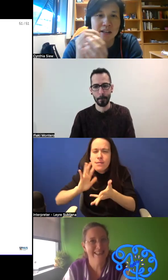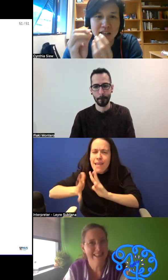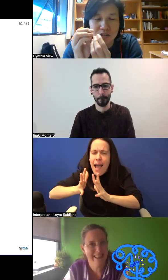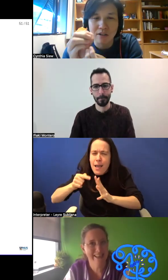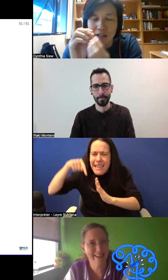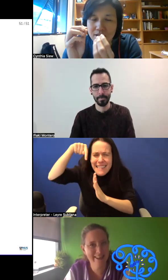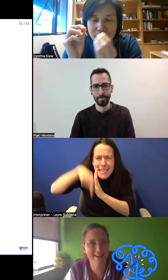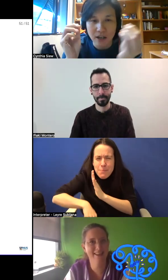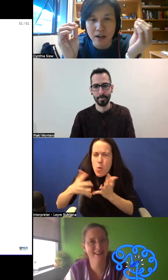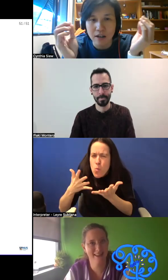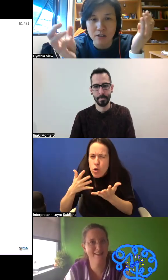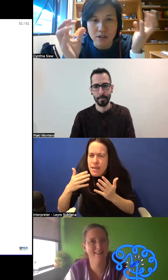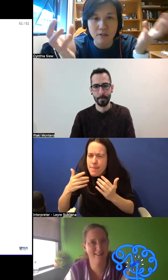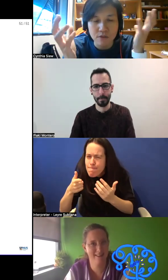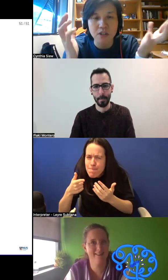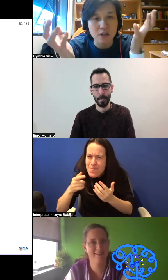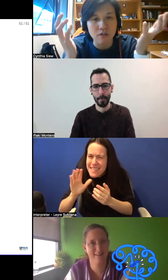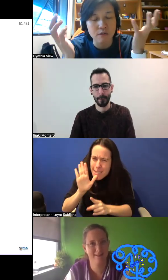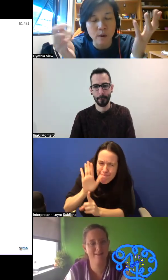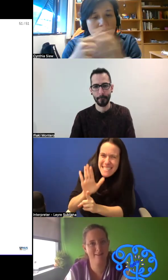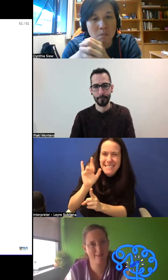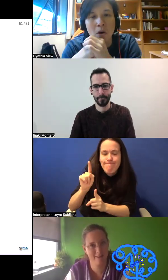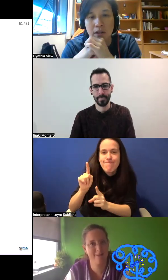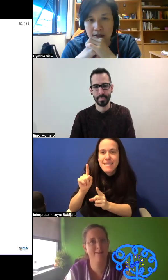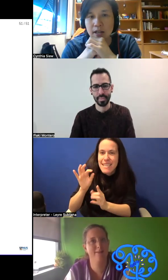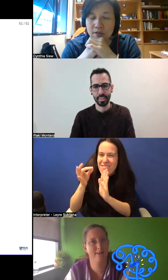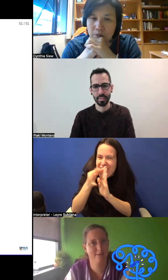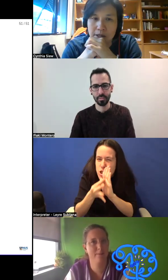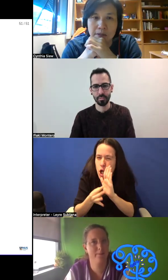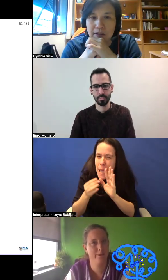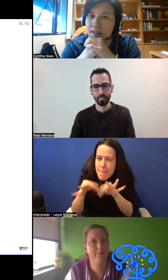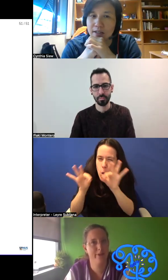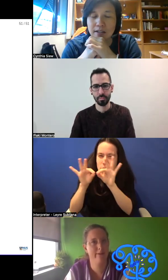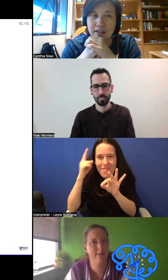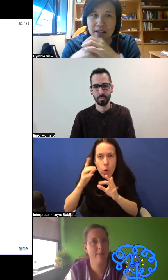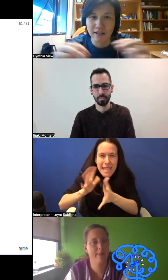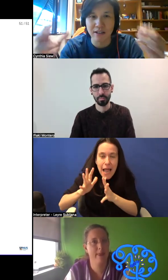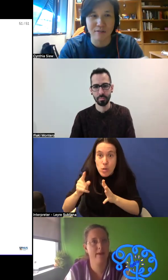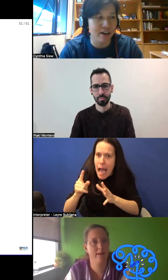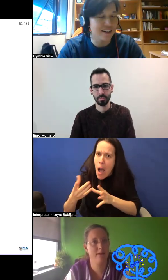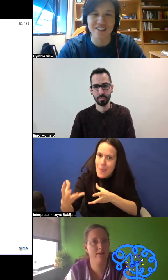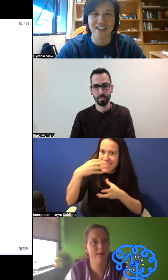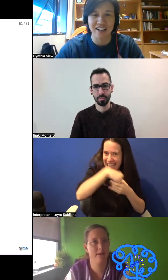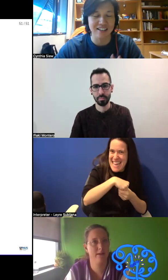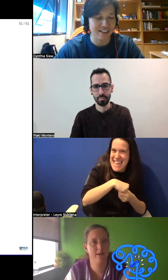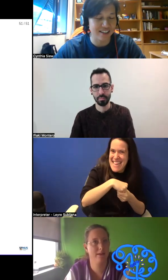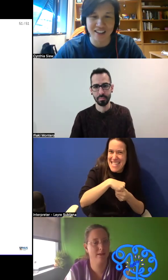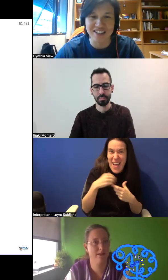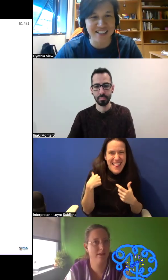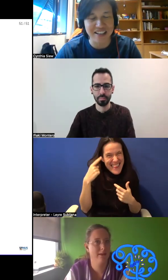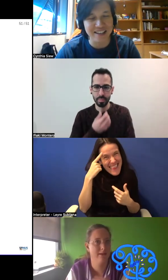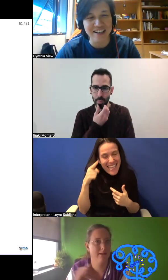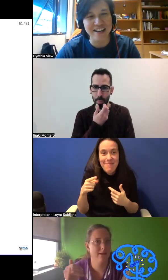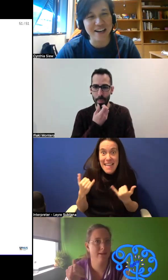level, and then I can try and see if there are interesting features of ways of modeling that information. But right now, I